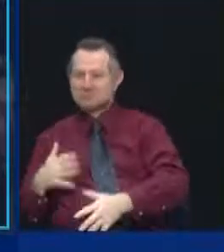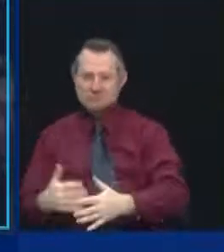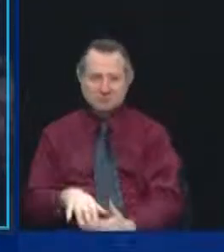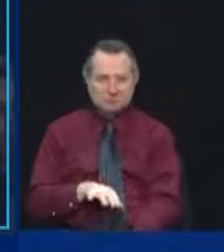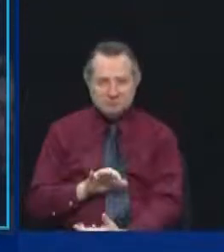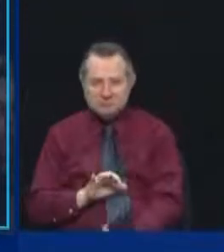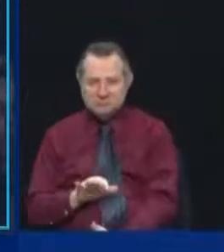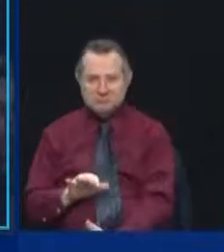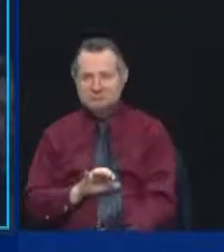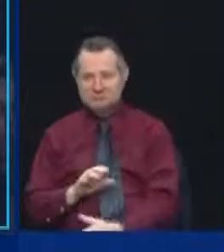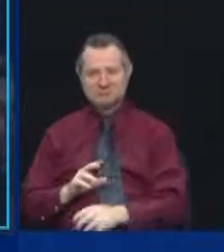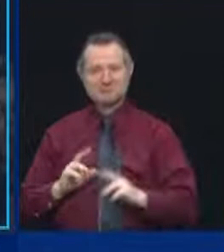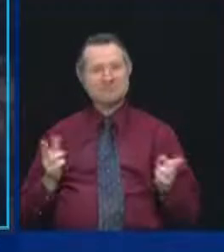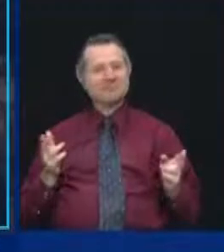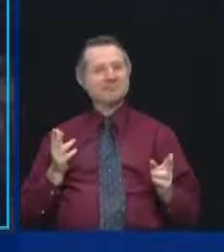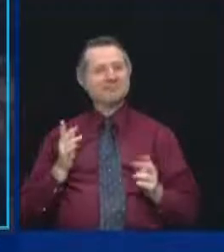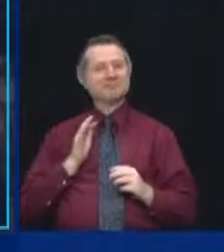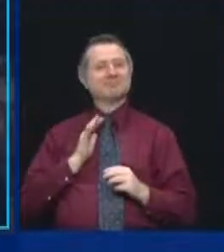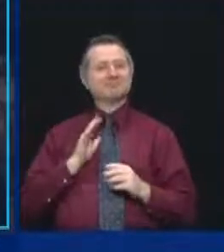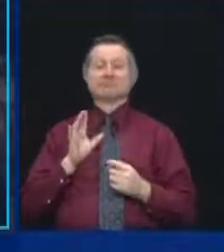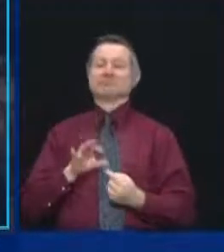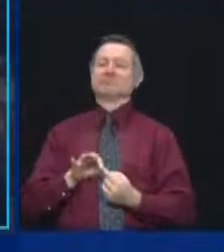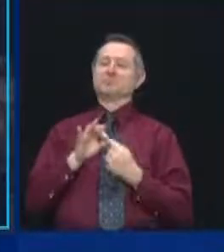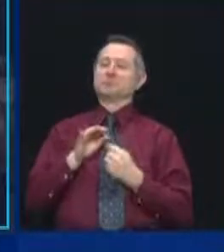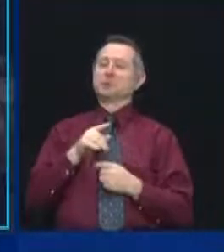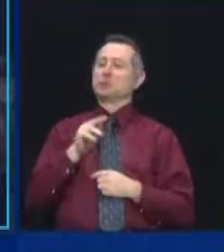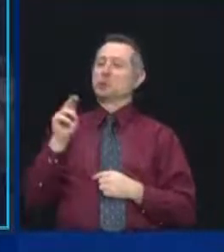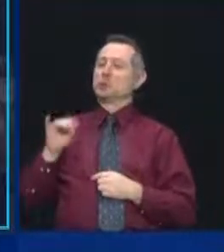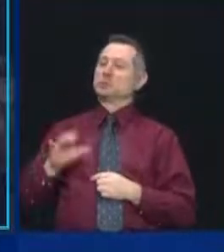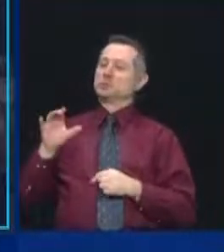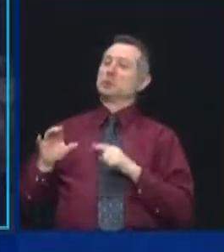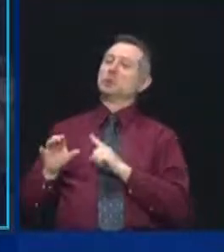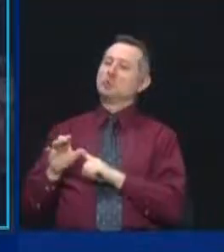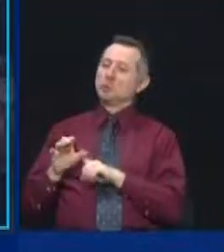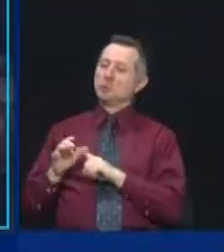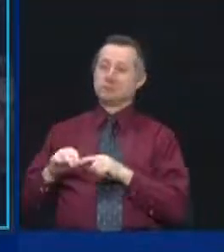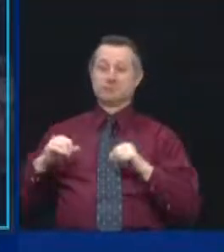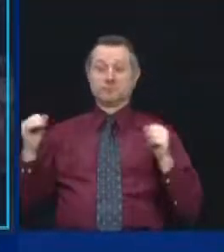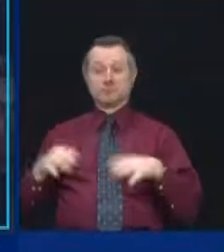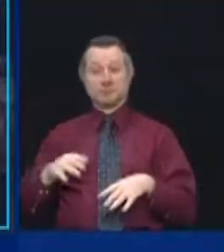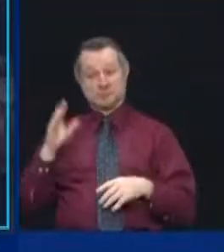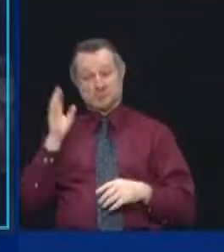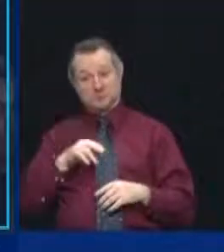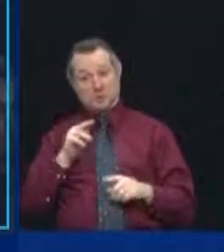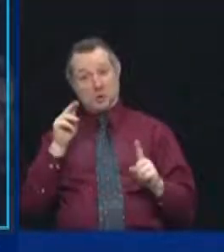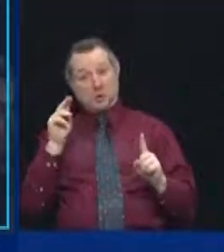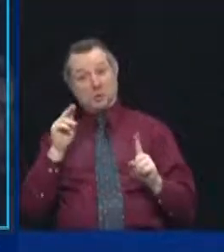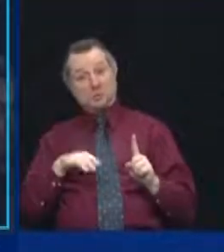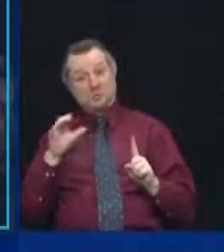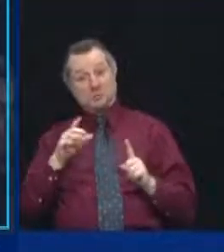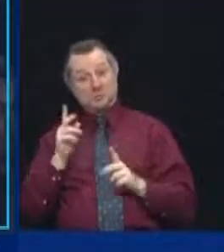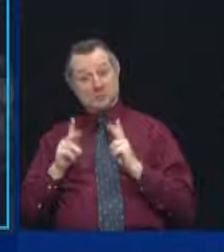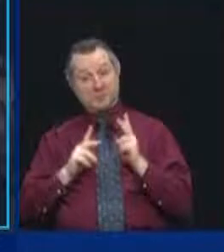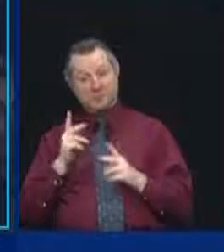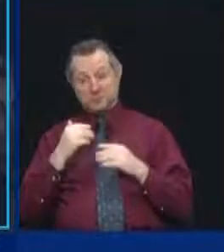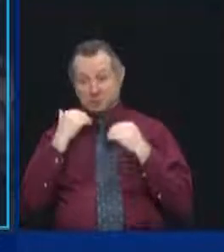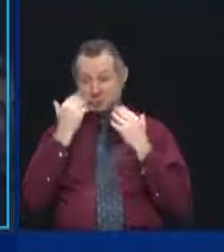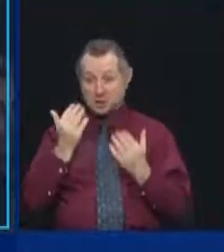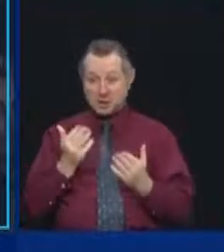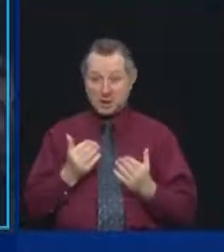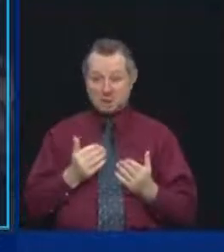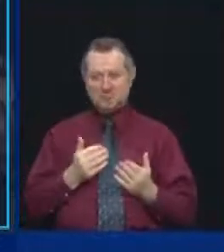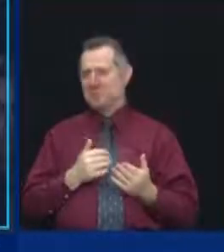game, especially a New York crowd, because New Yorkers are not a shy crowd. You know, they don't sit there and